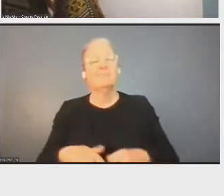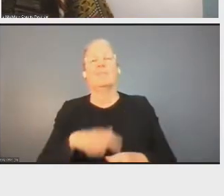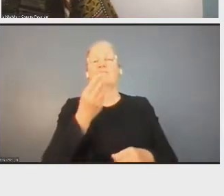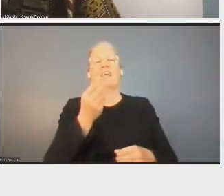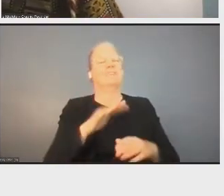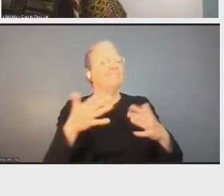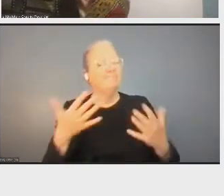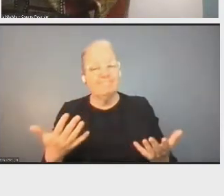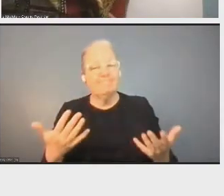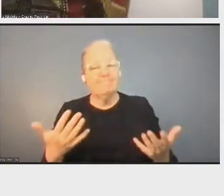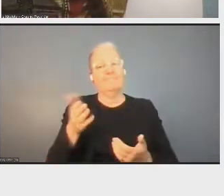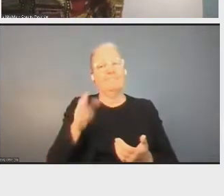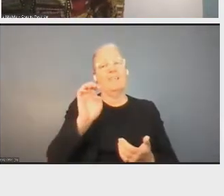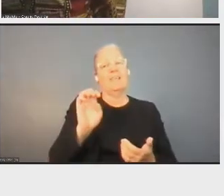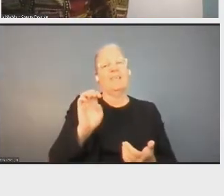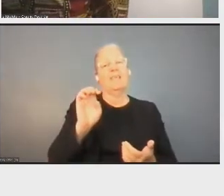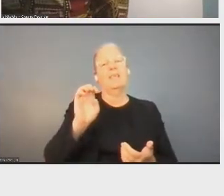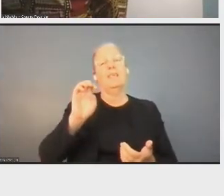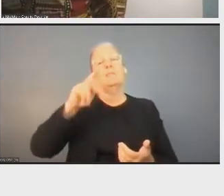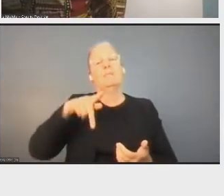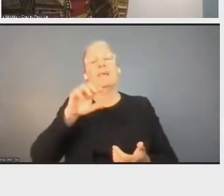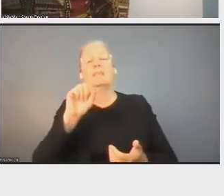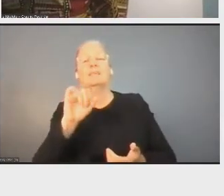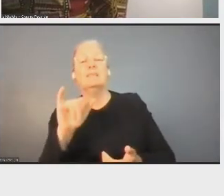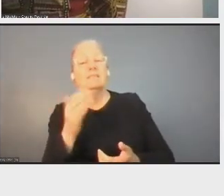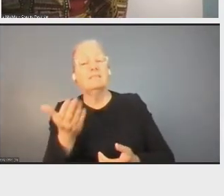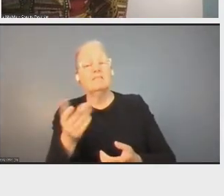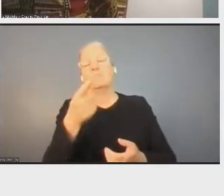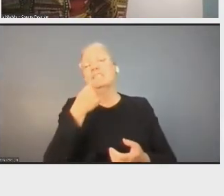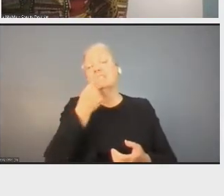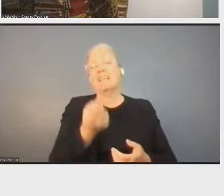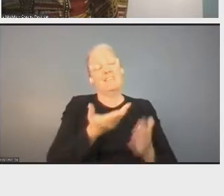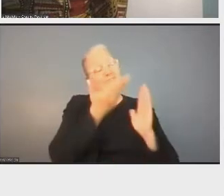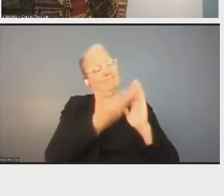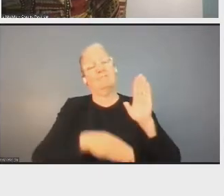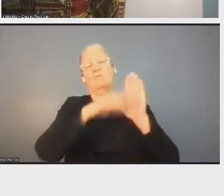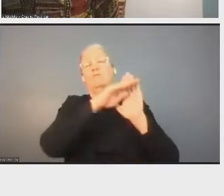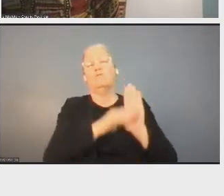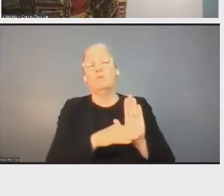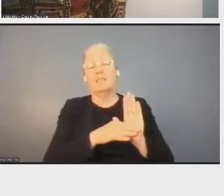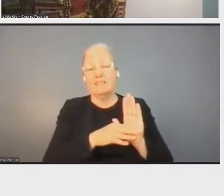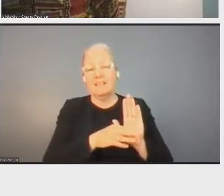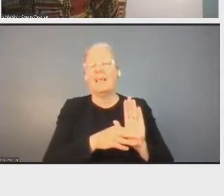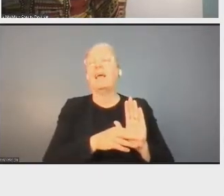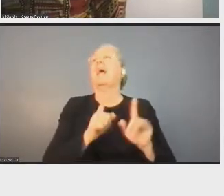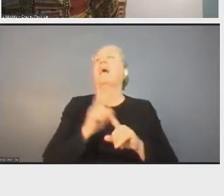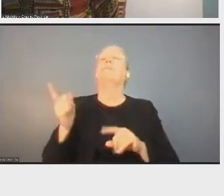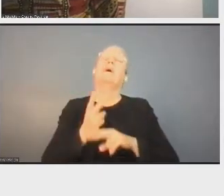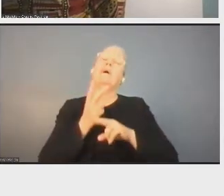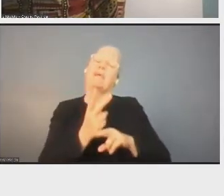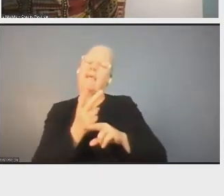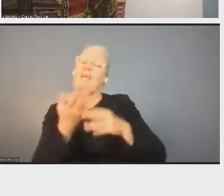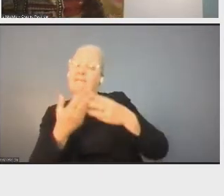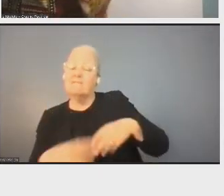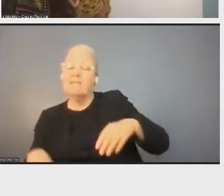challenges that, and the roles as well, that women are playing as being caregivers in the family, especially during